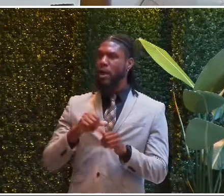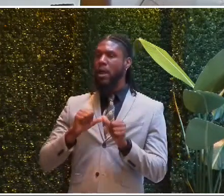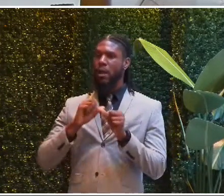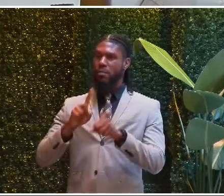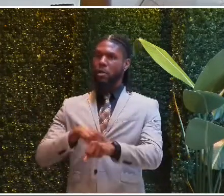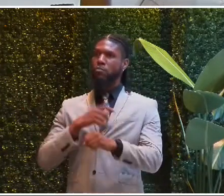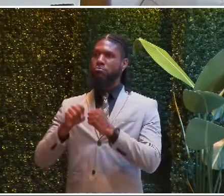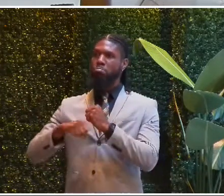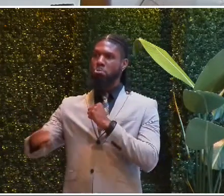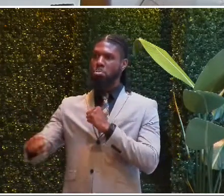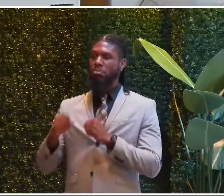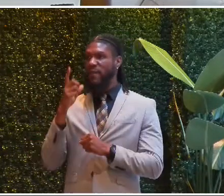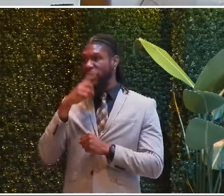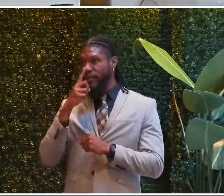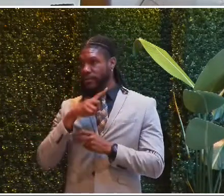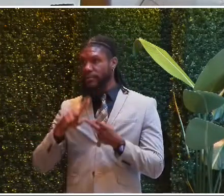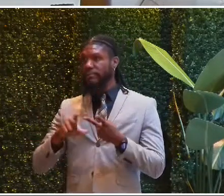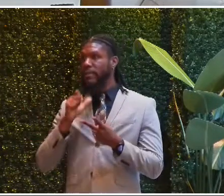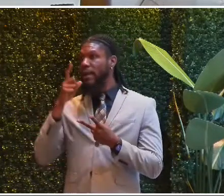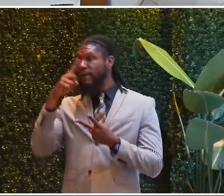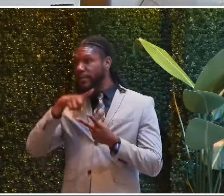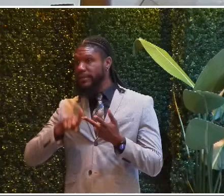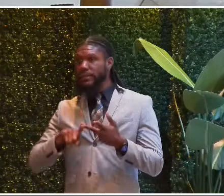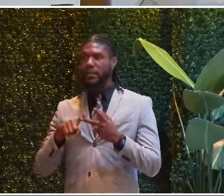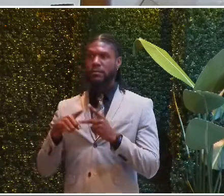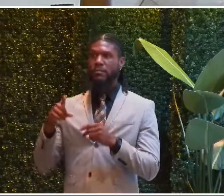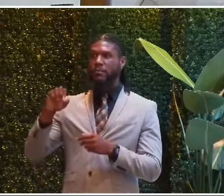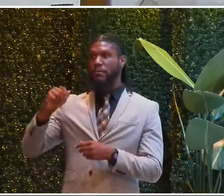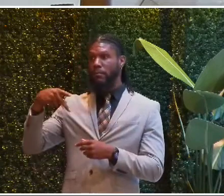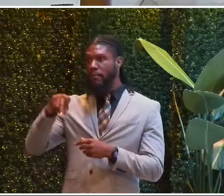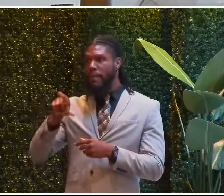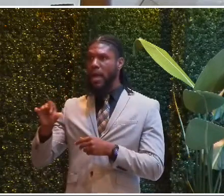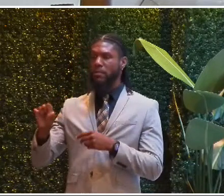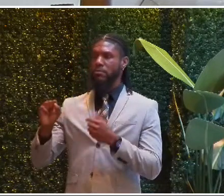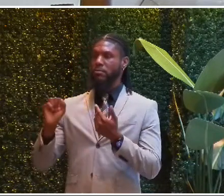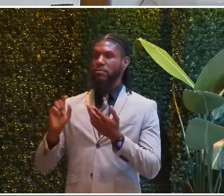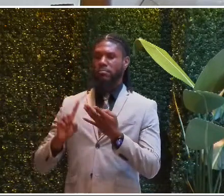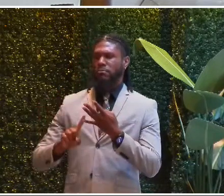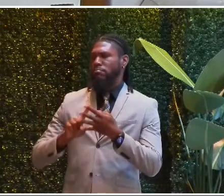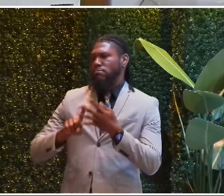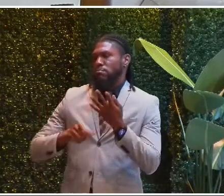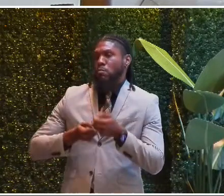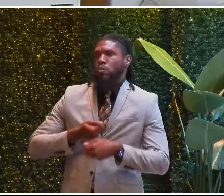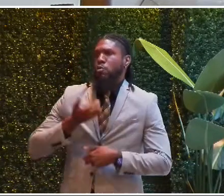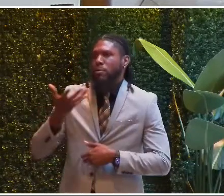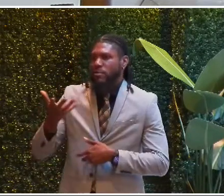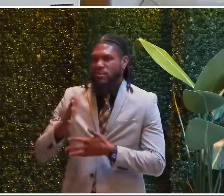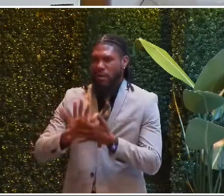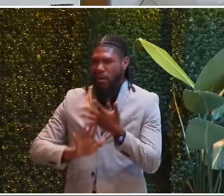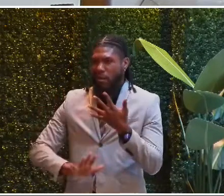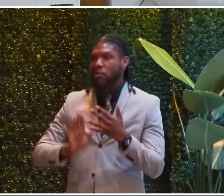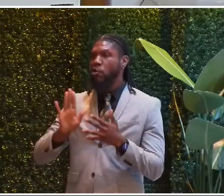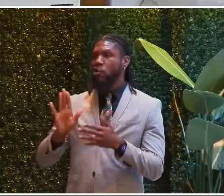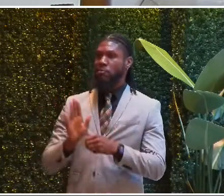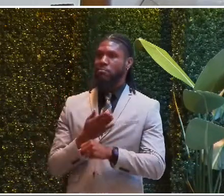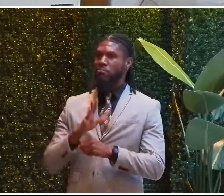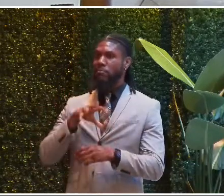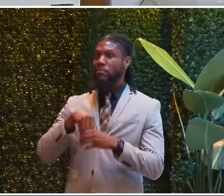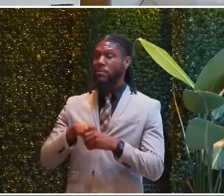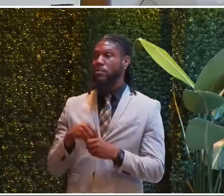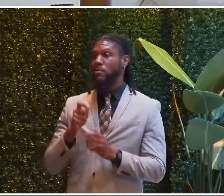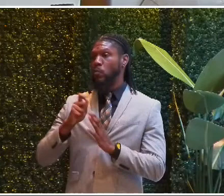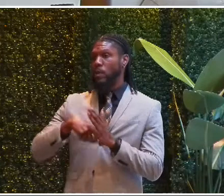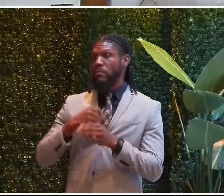fiction, nonfiction, spells, tarot decks, and poetry. Her music, which includes songwriting, singing, and